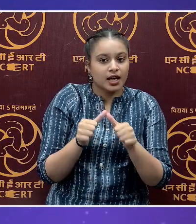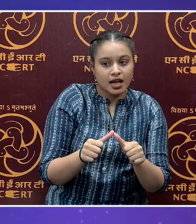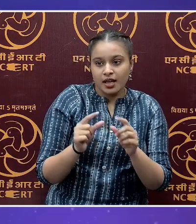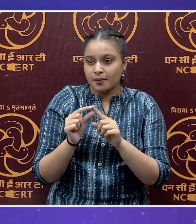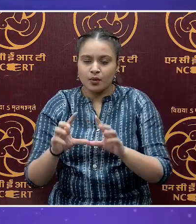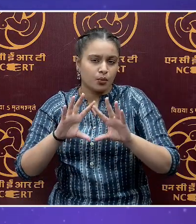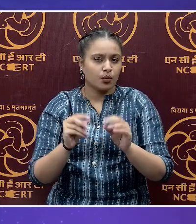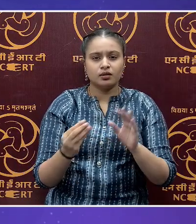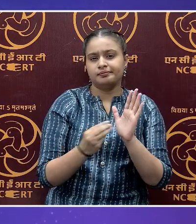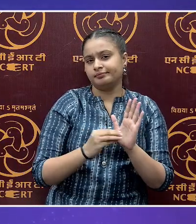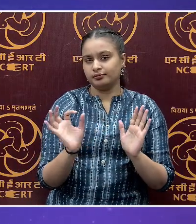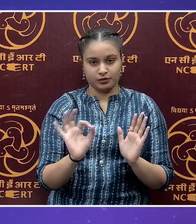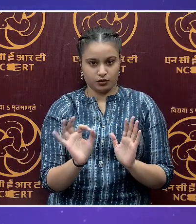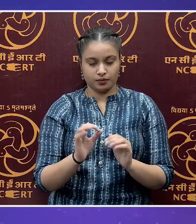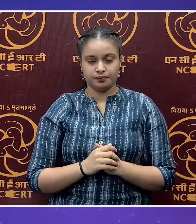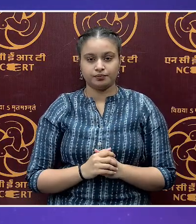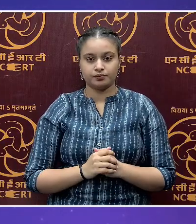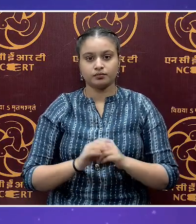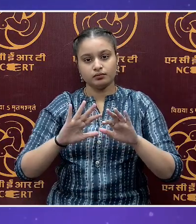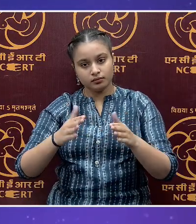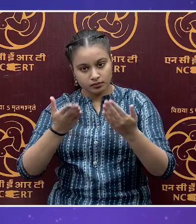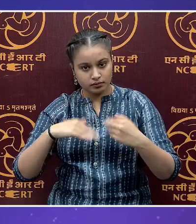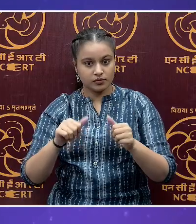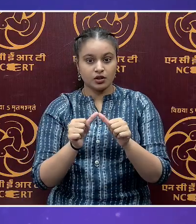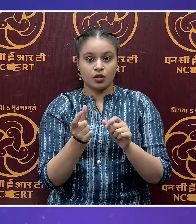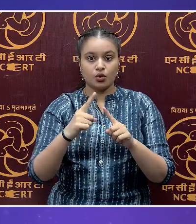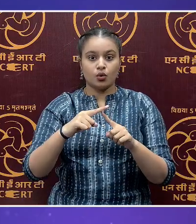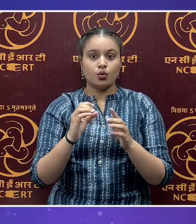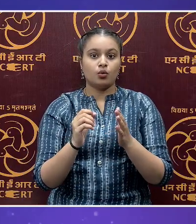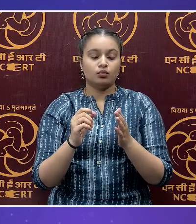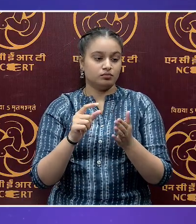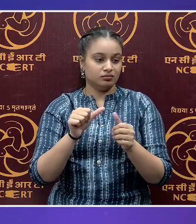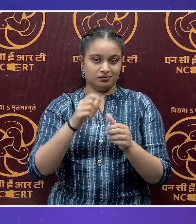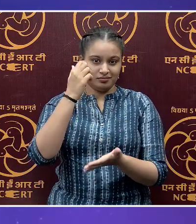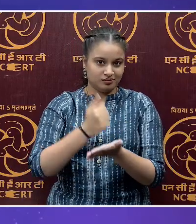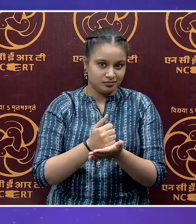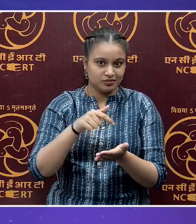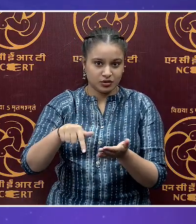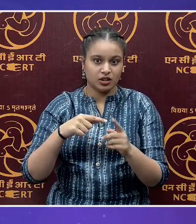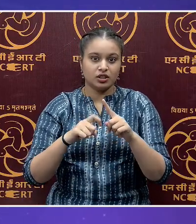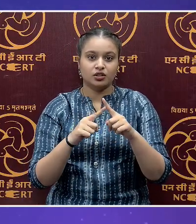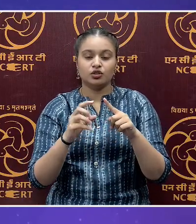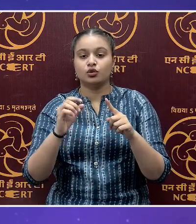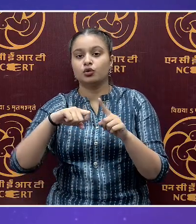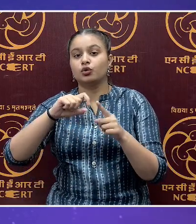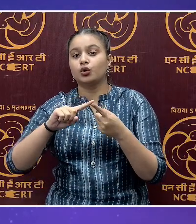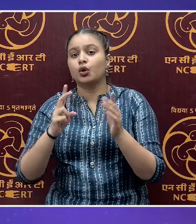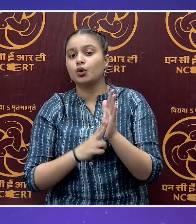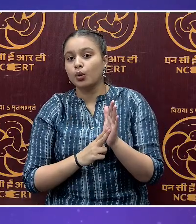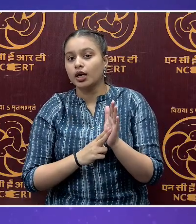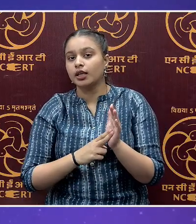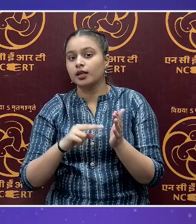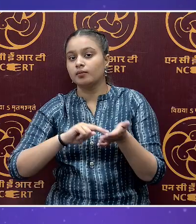Now there is something called authorization token. What exactly it is? What happens if it gets expired? Okay,